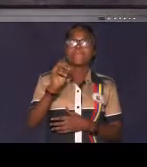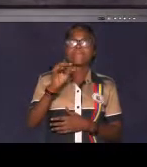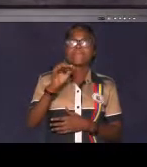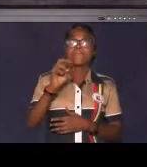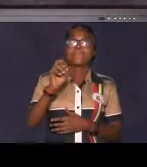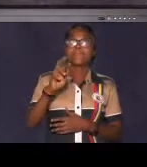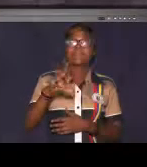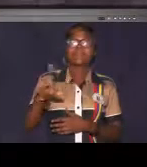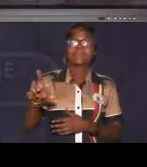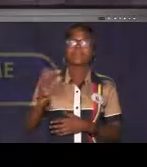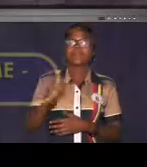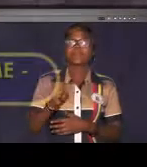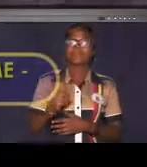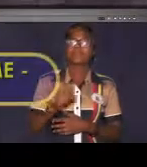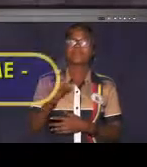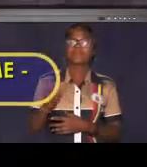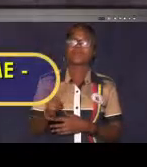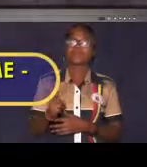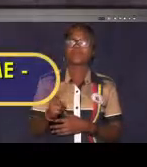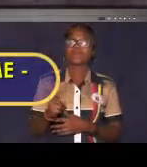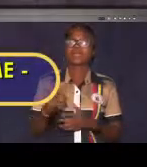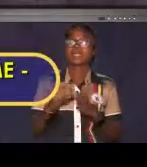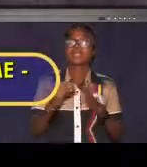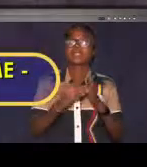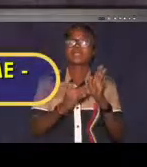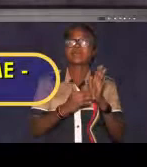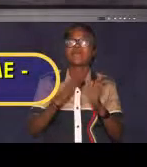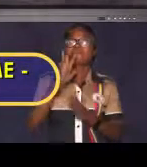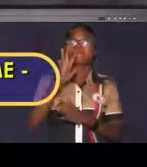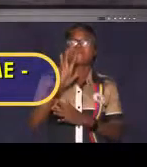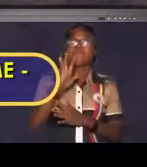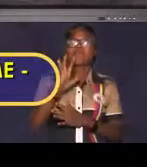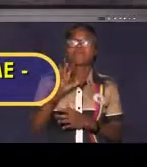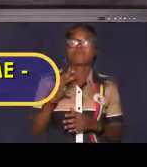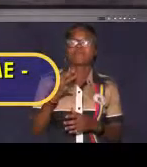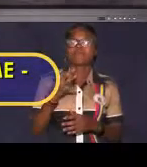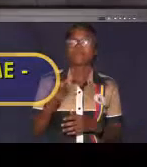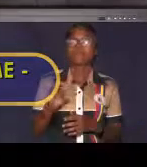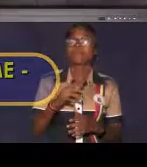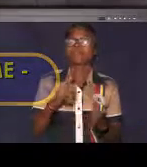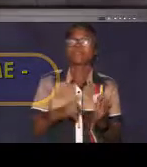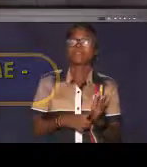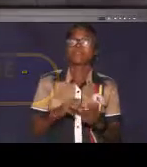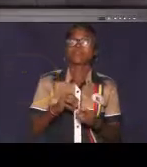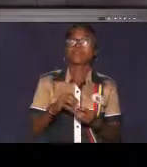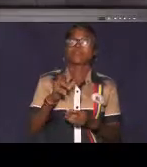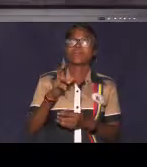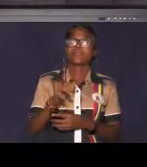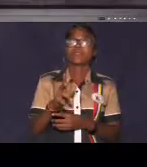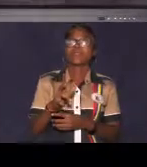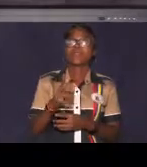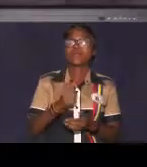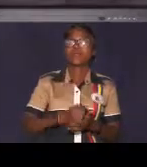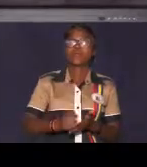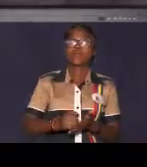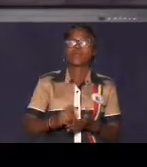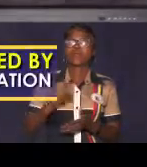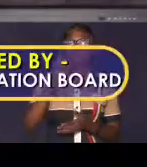Question number 2, list 5 examples of mineral resources in Nigeria. And question number